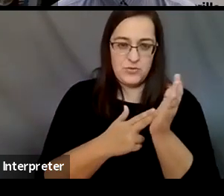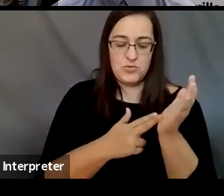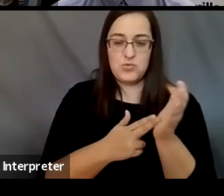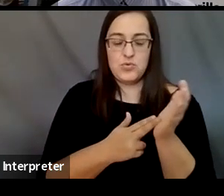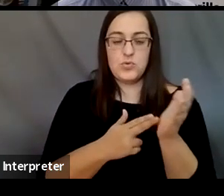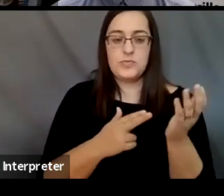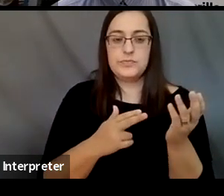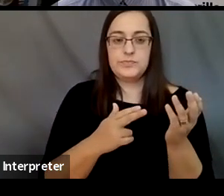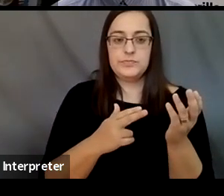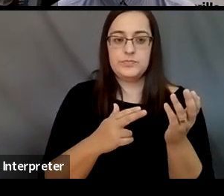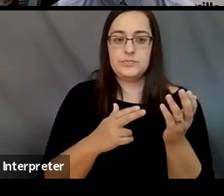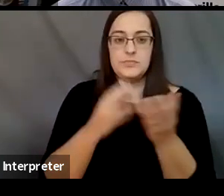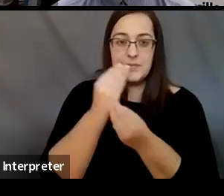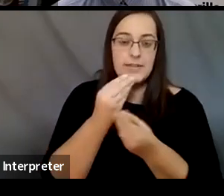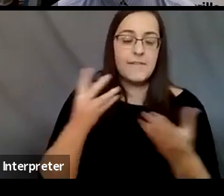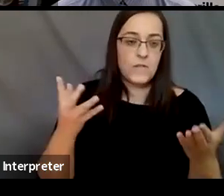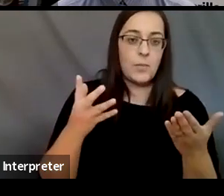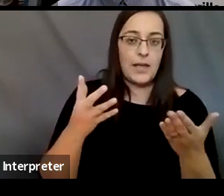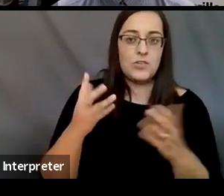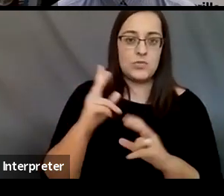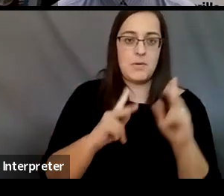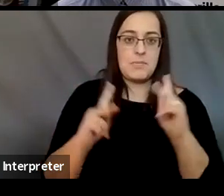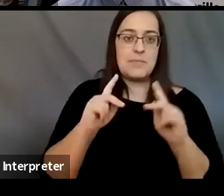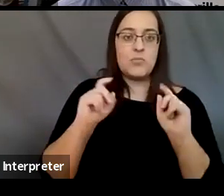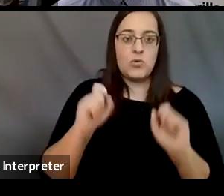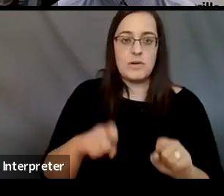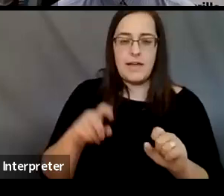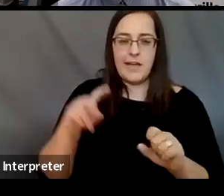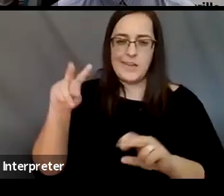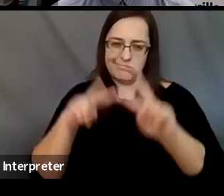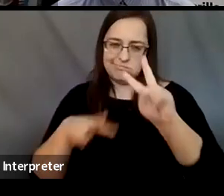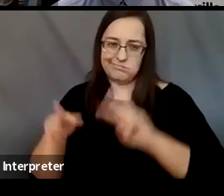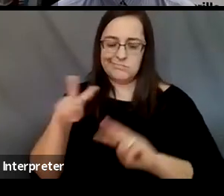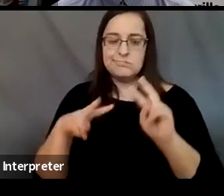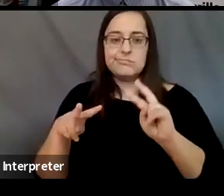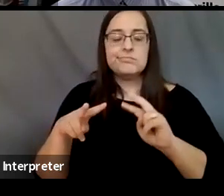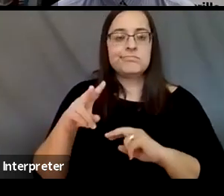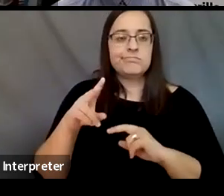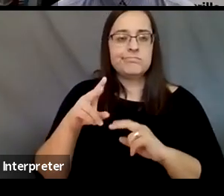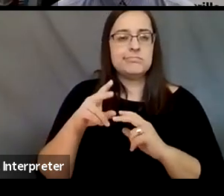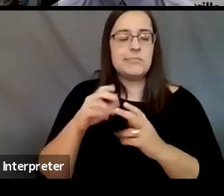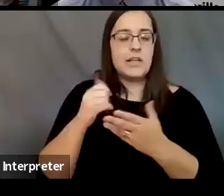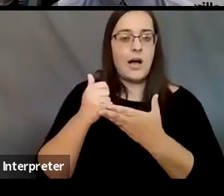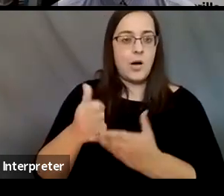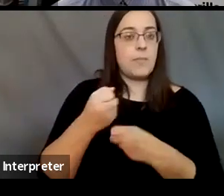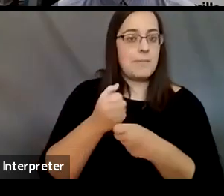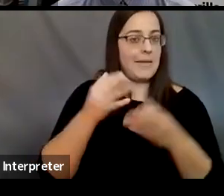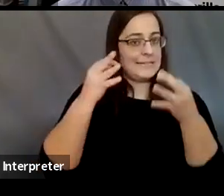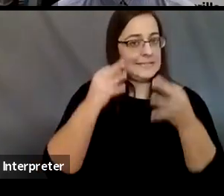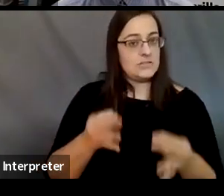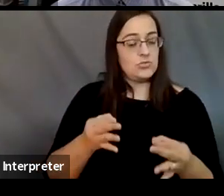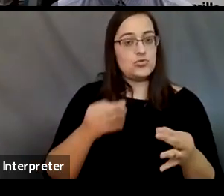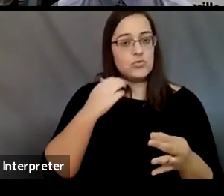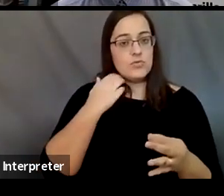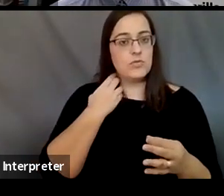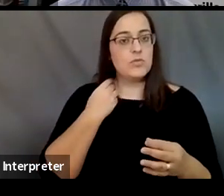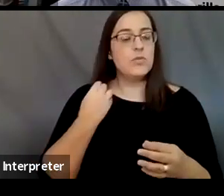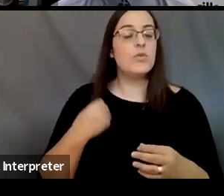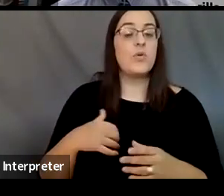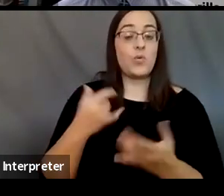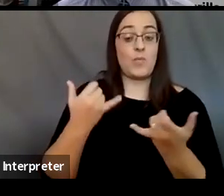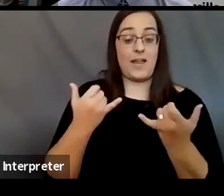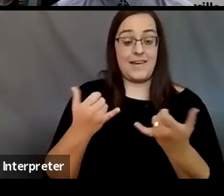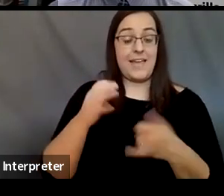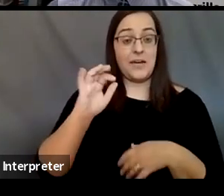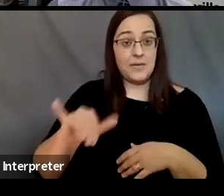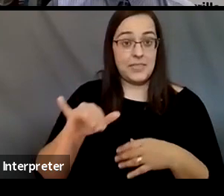is information that people can make decisions with that they need to make. And so right now, this is the information